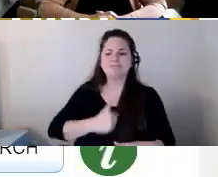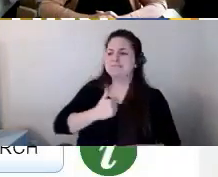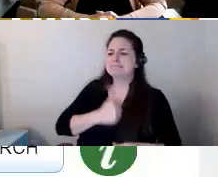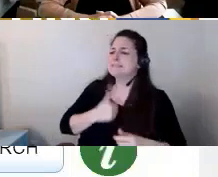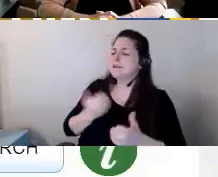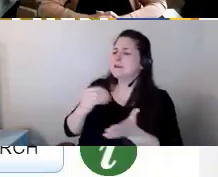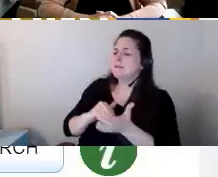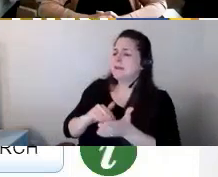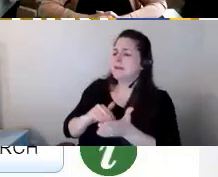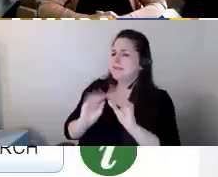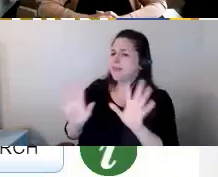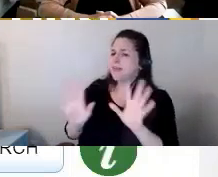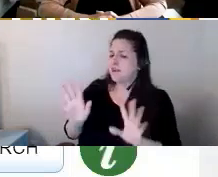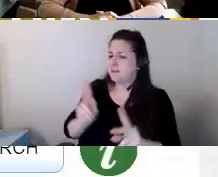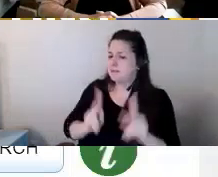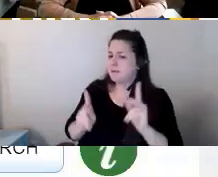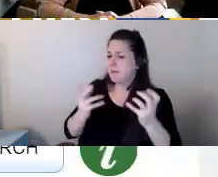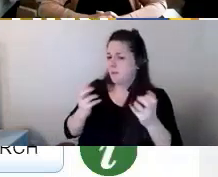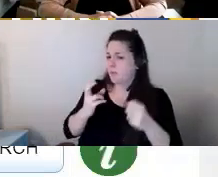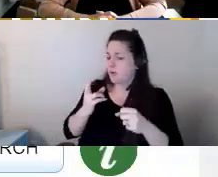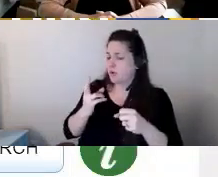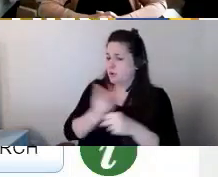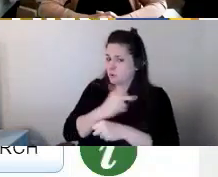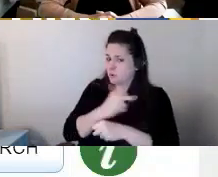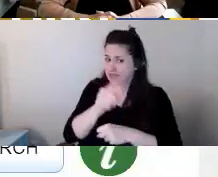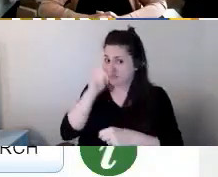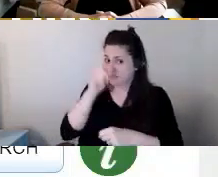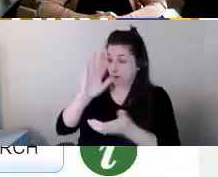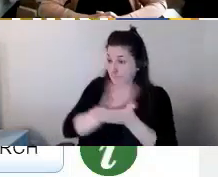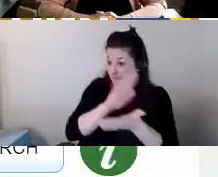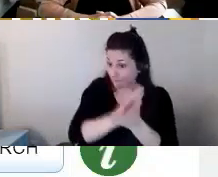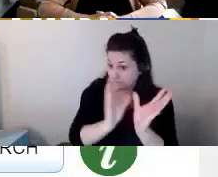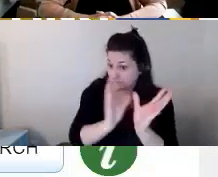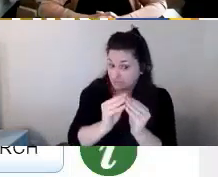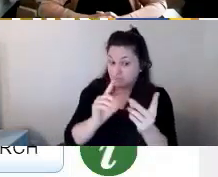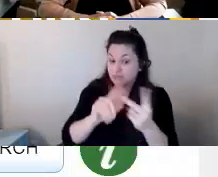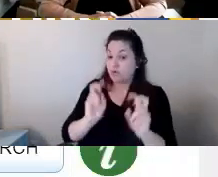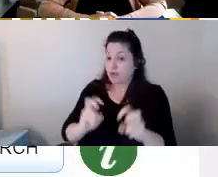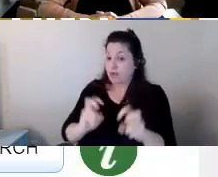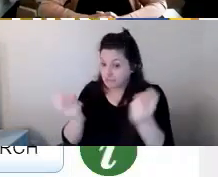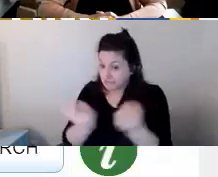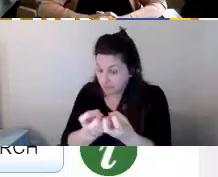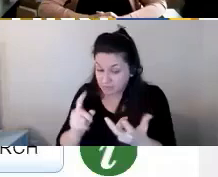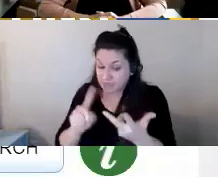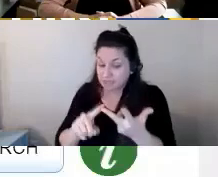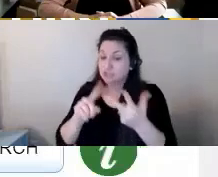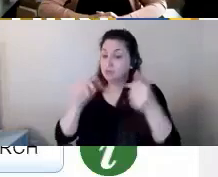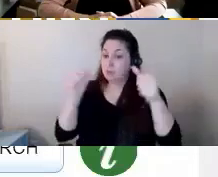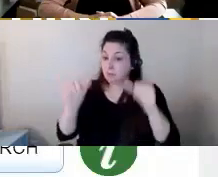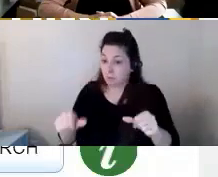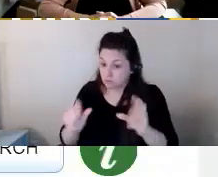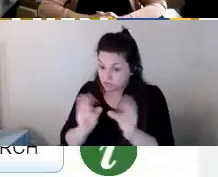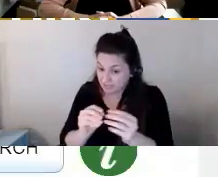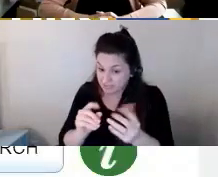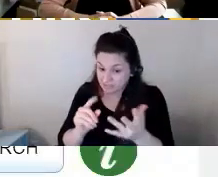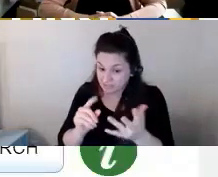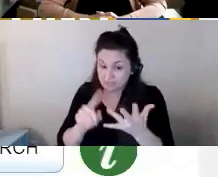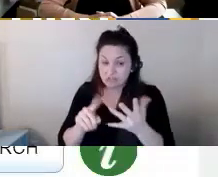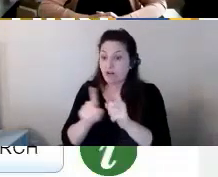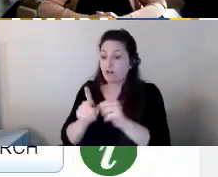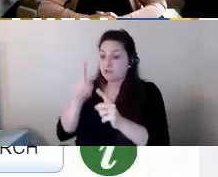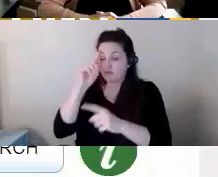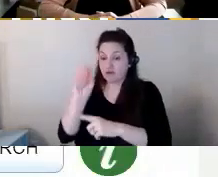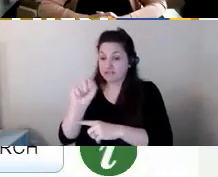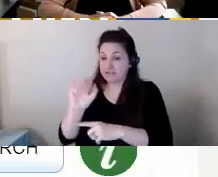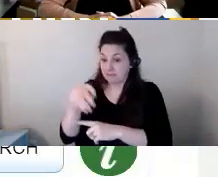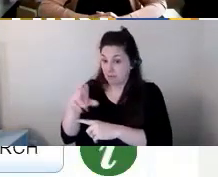just to clarify, so people will use this for paper sessions, roundtable sessions, poster sessions, and they can use it for symposia